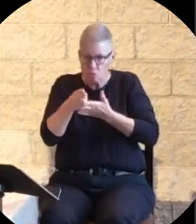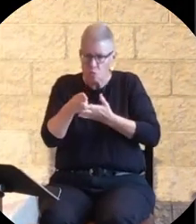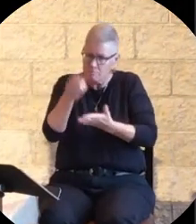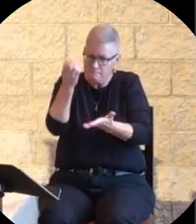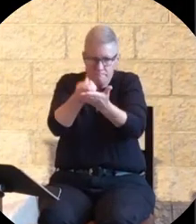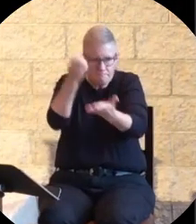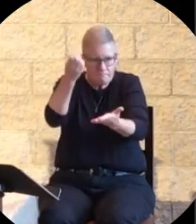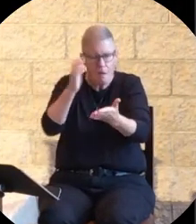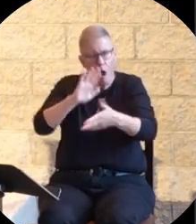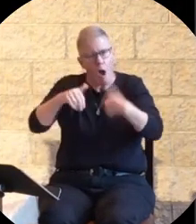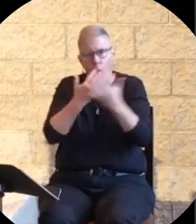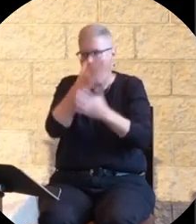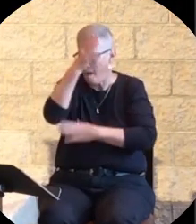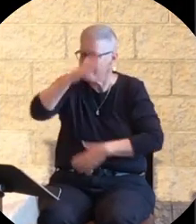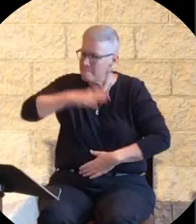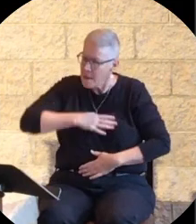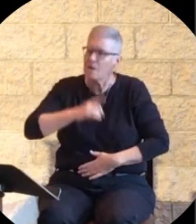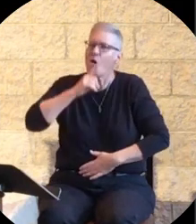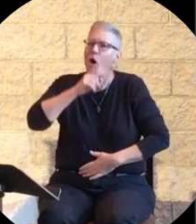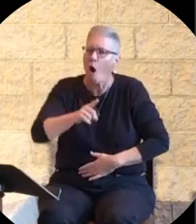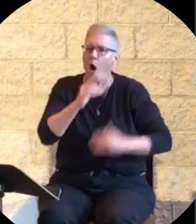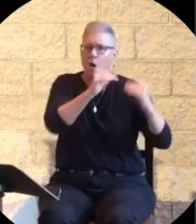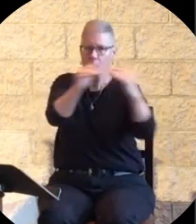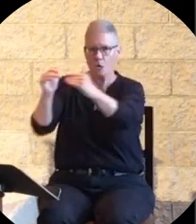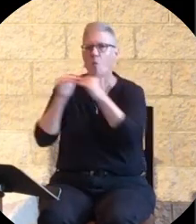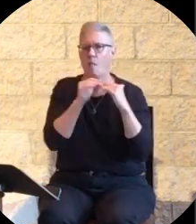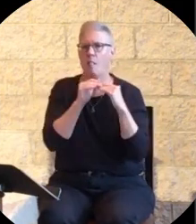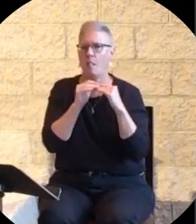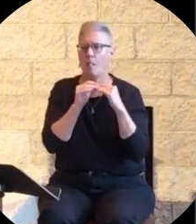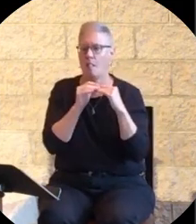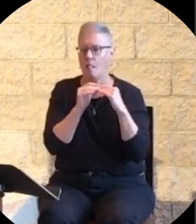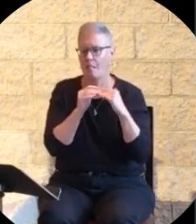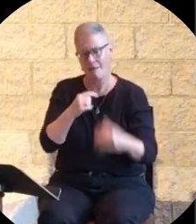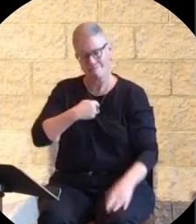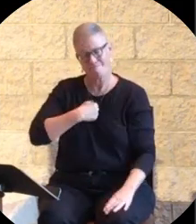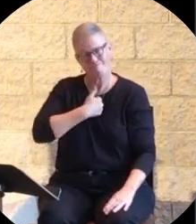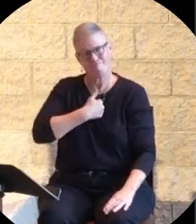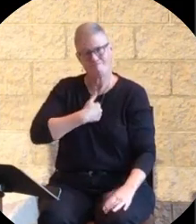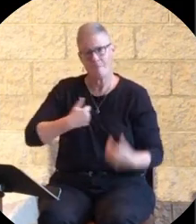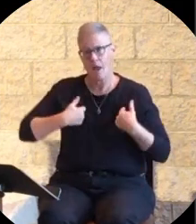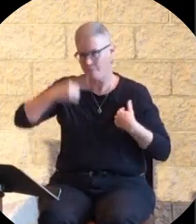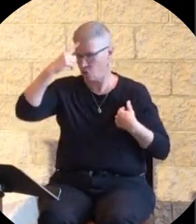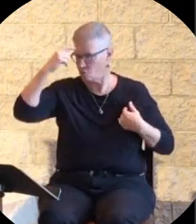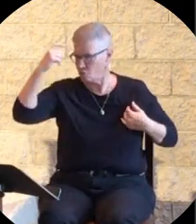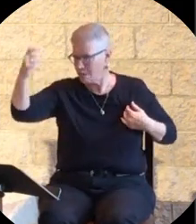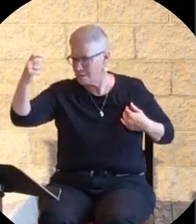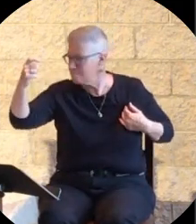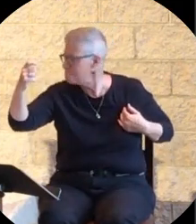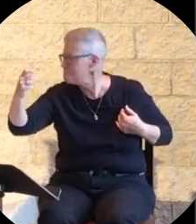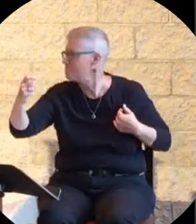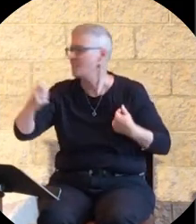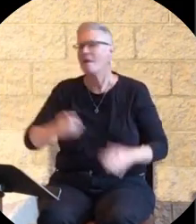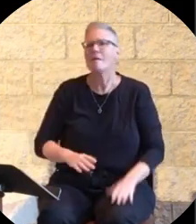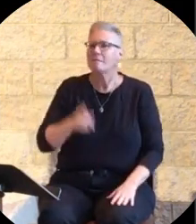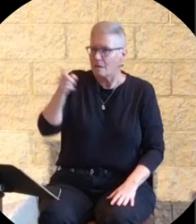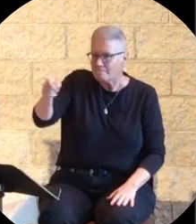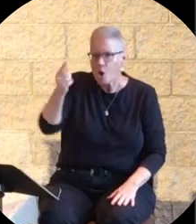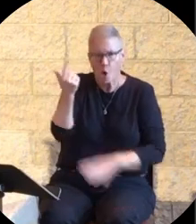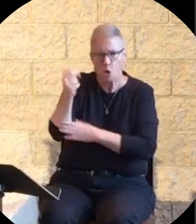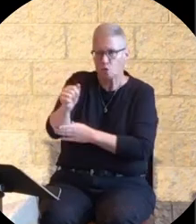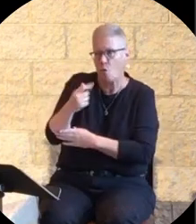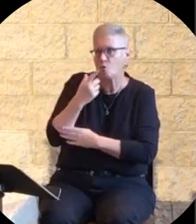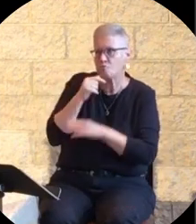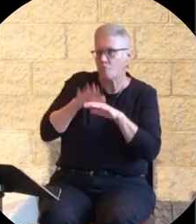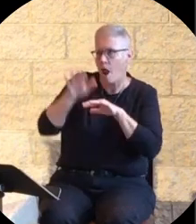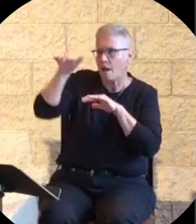self-evident that all men are created equal. I have a dream that one day on the red hills of Georgia, the sons